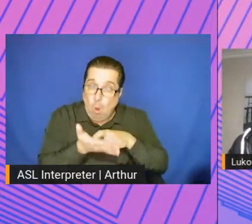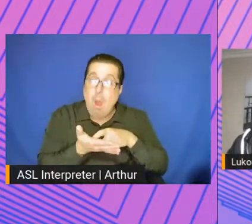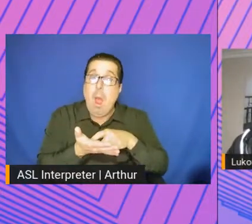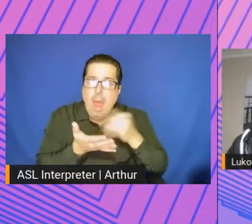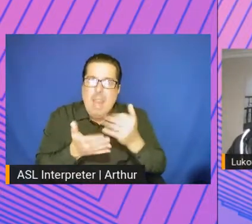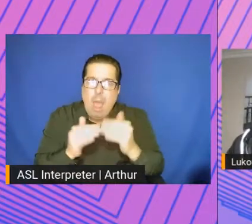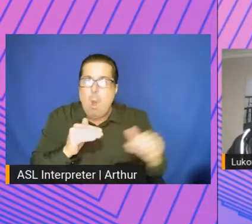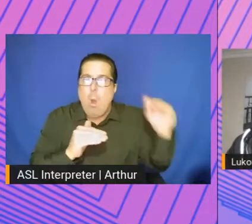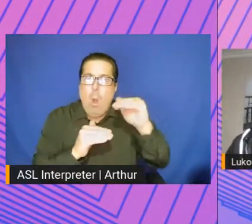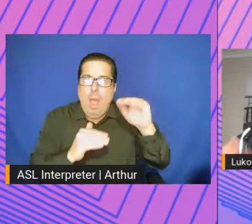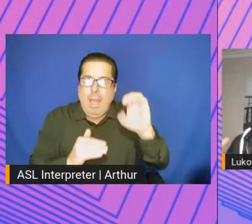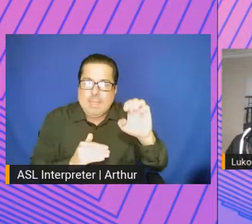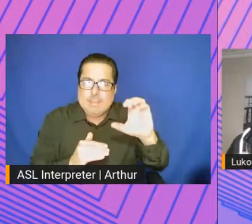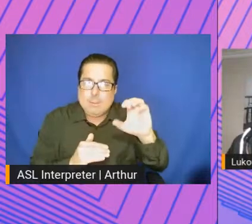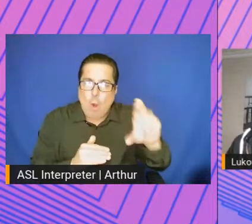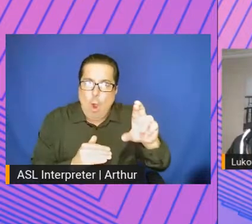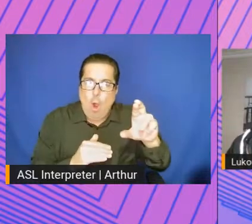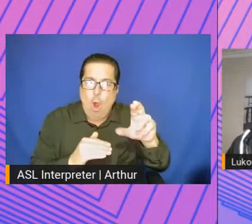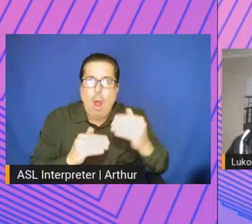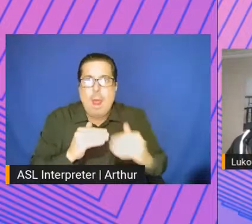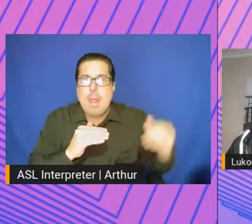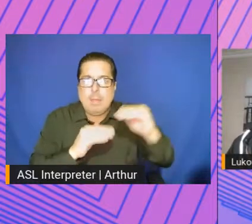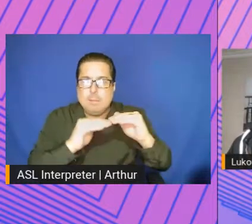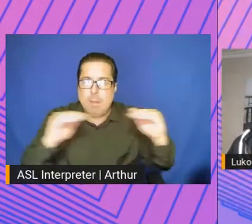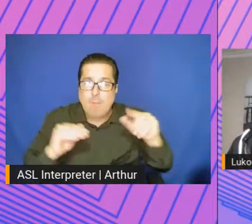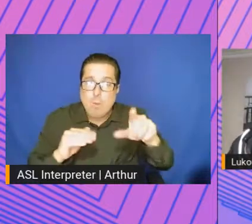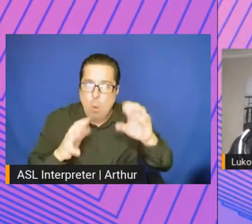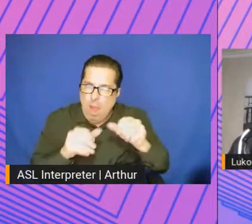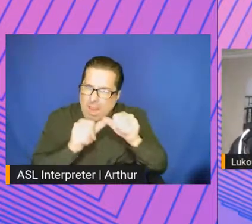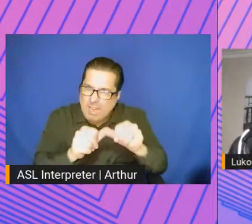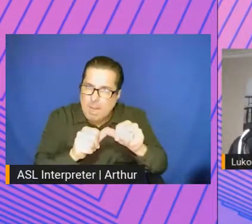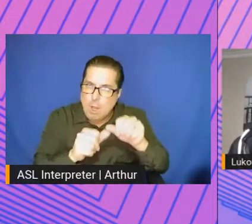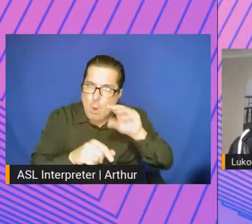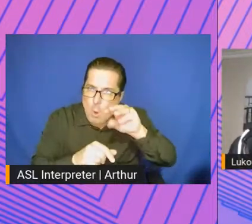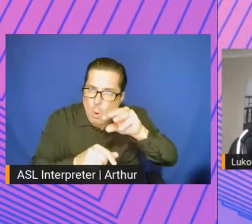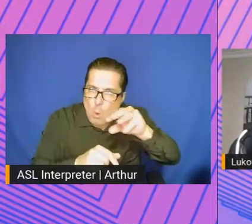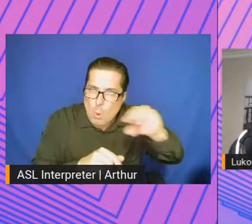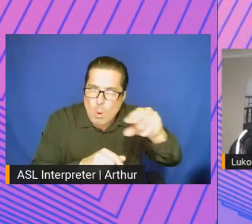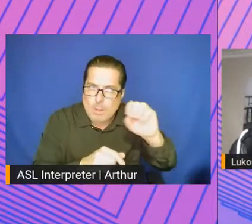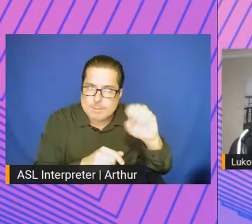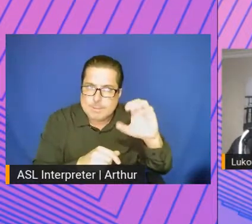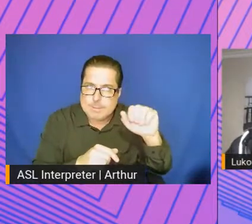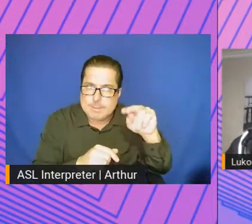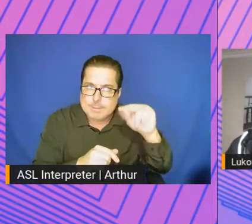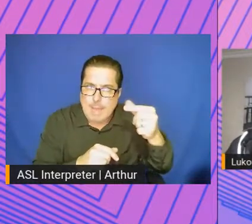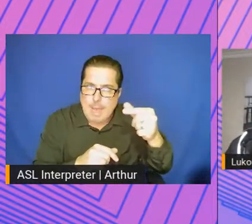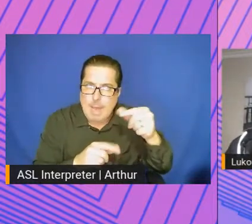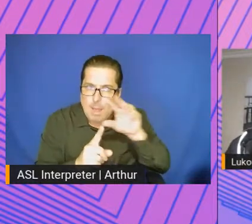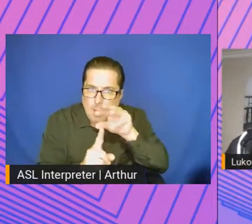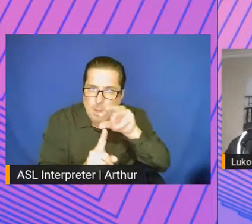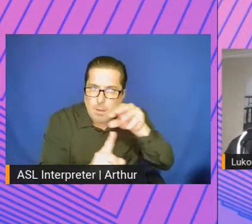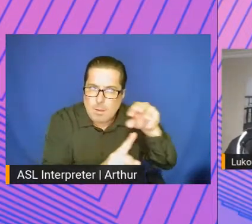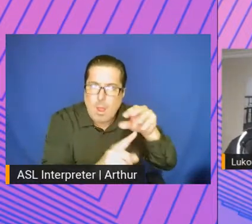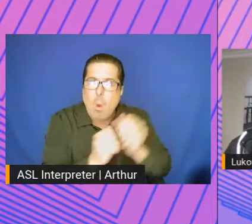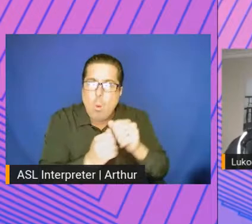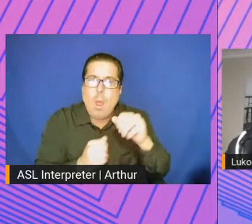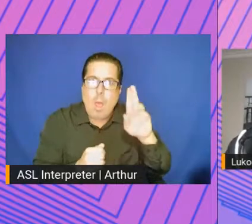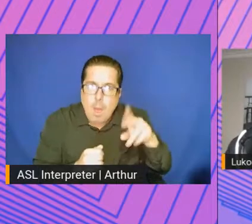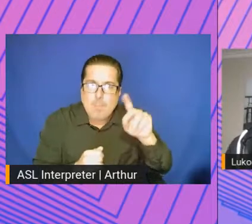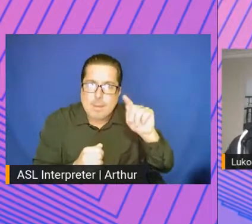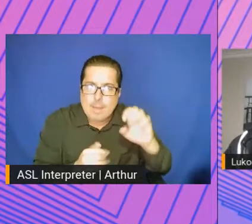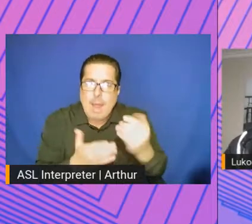to ECR, for example, you also want to be continuously scanning that with based on the updates with the CVE database.